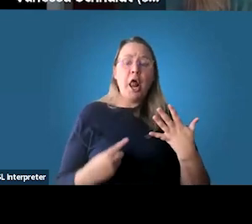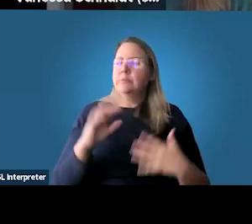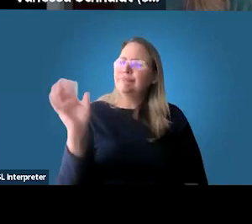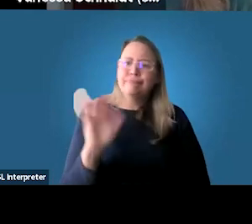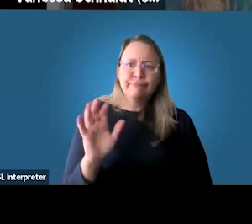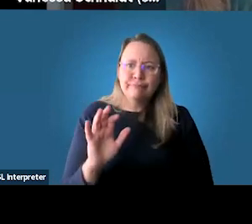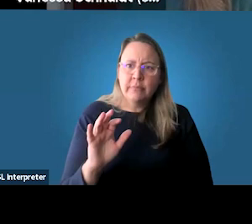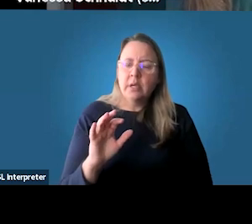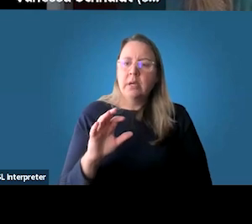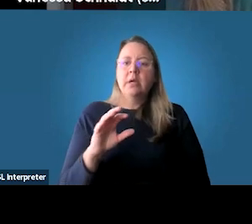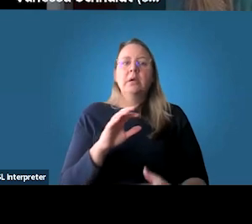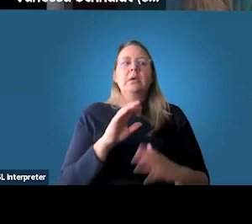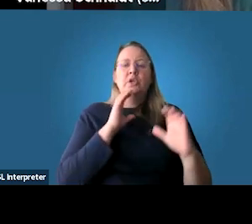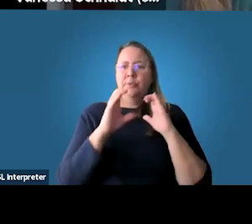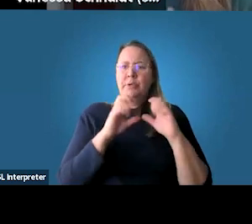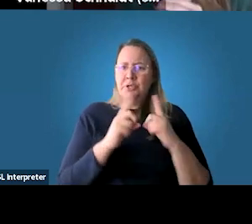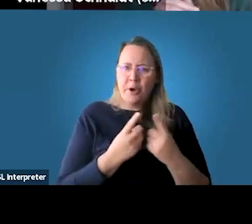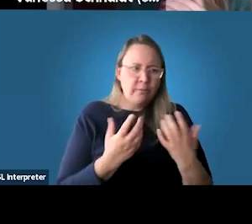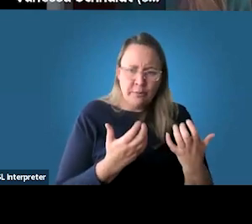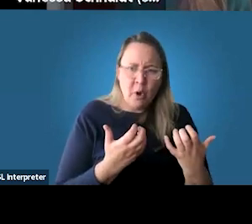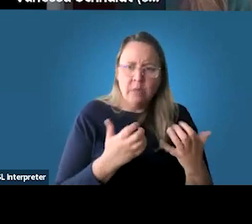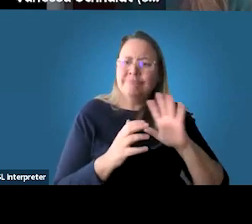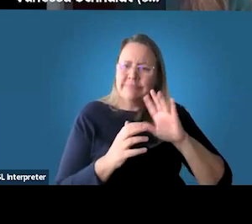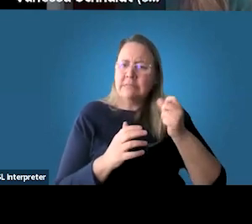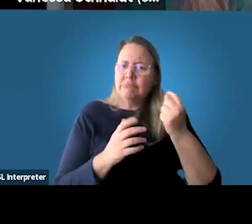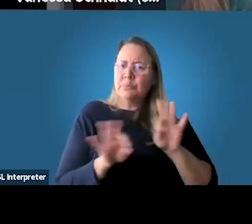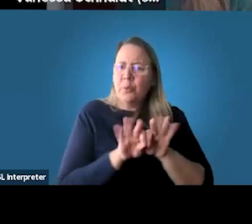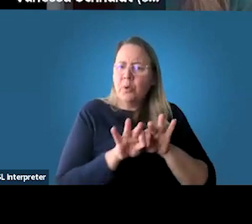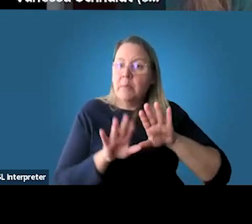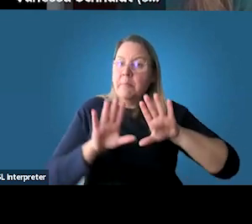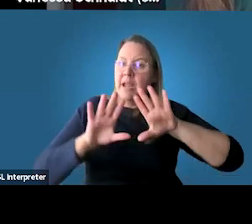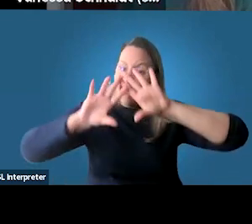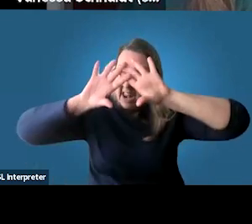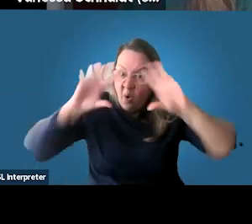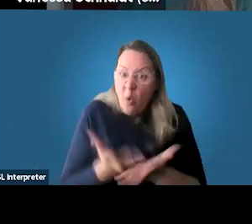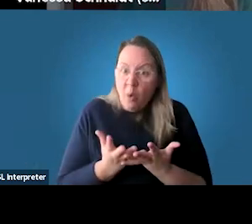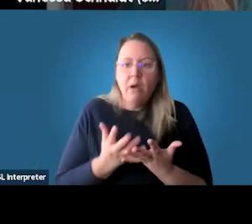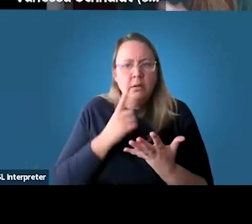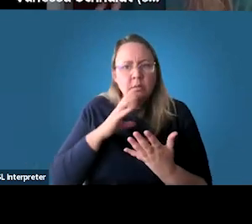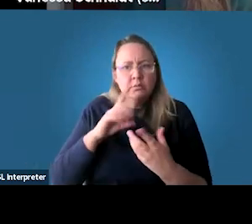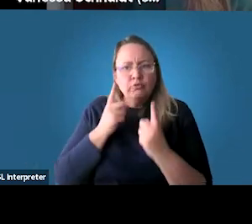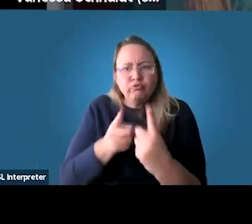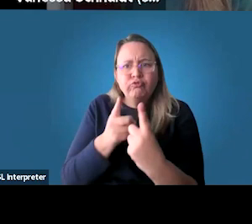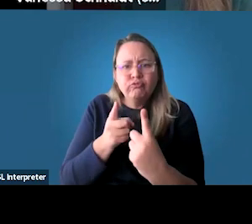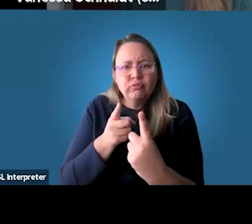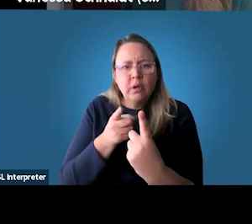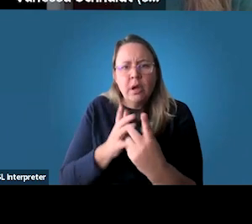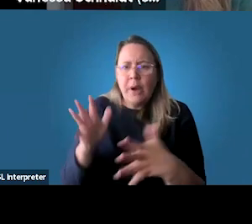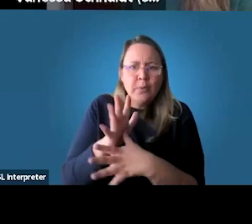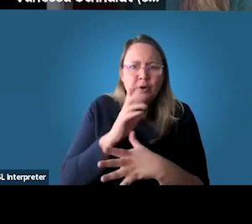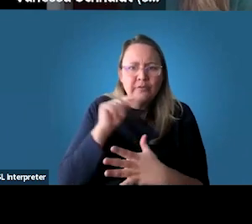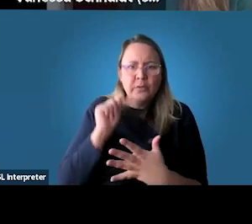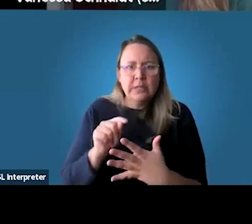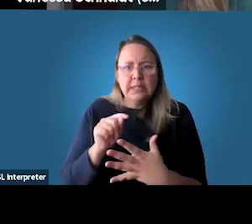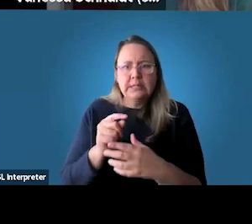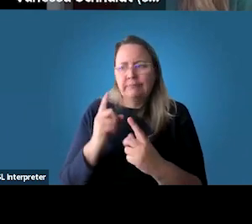or within the communications department, but what is the organization as a whole trying to achieve? What's your priority for this next